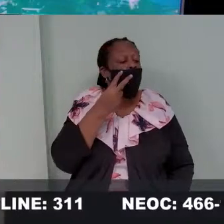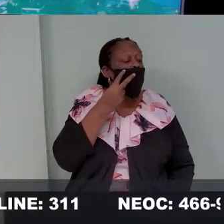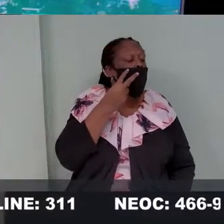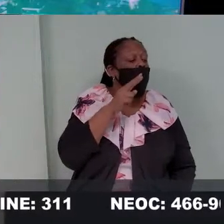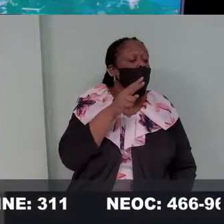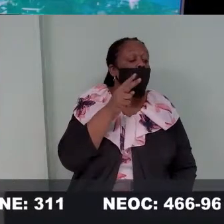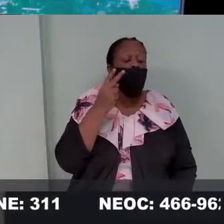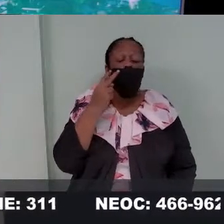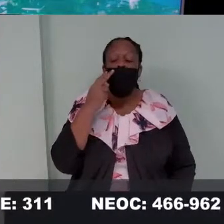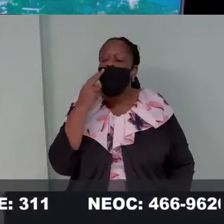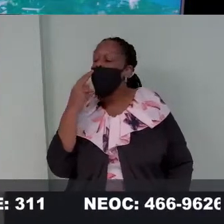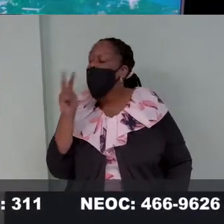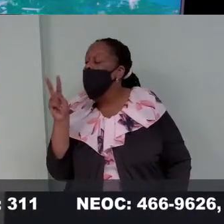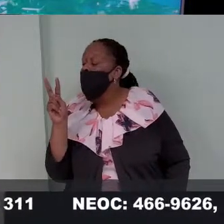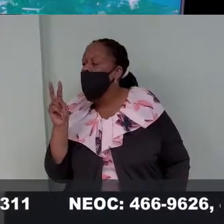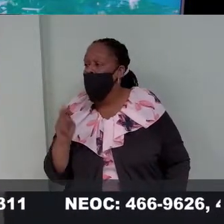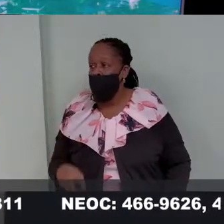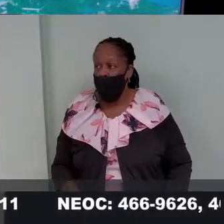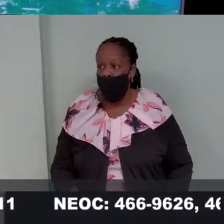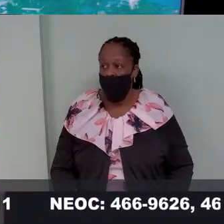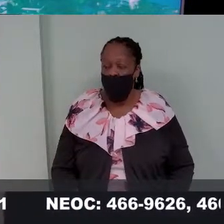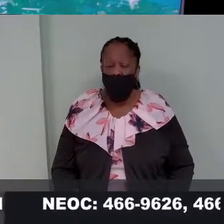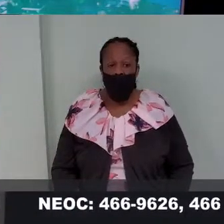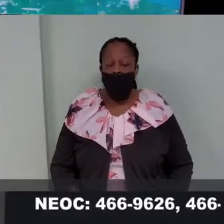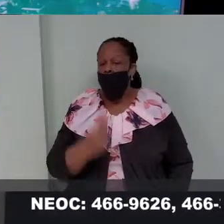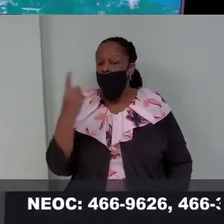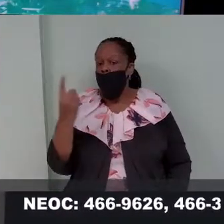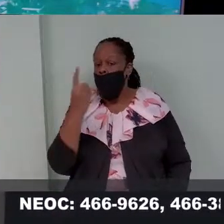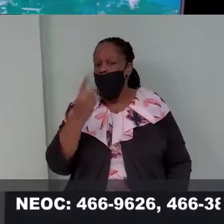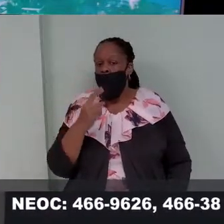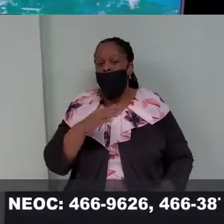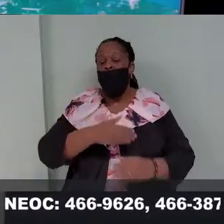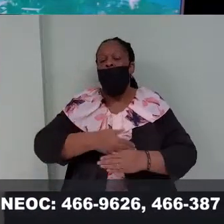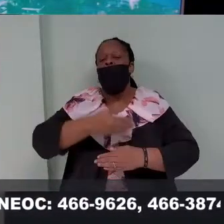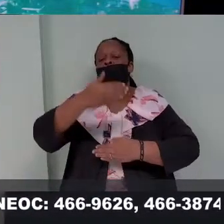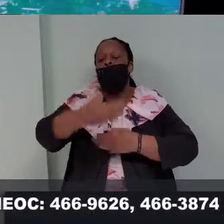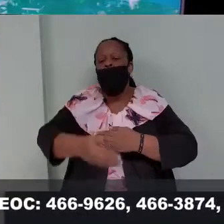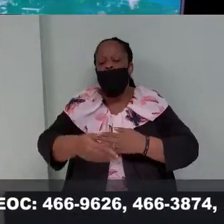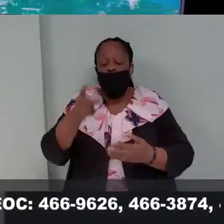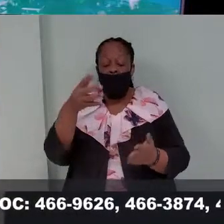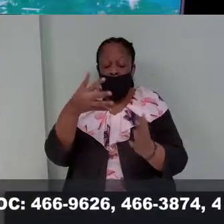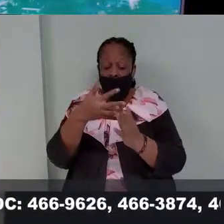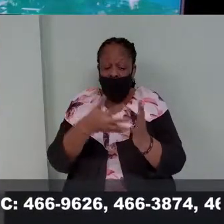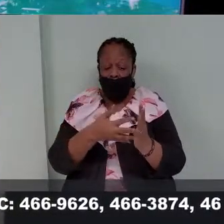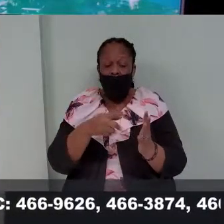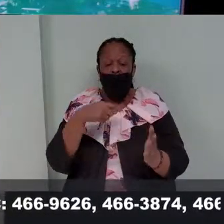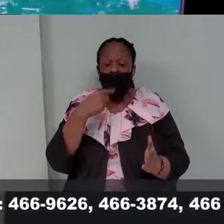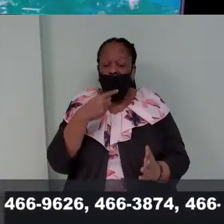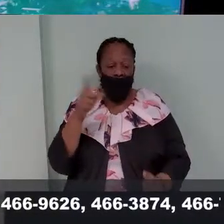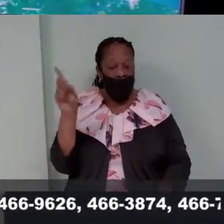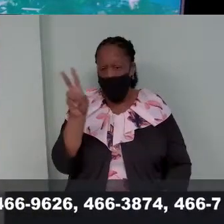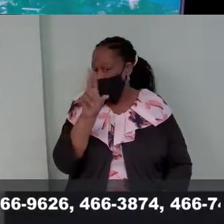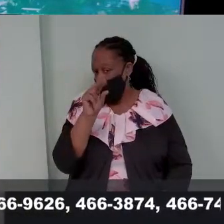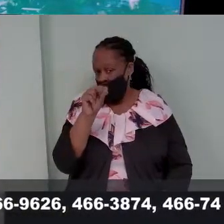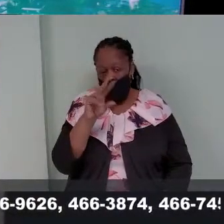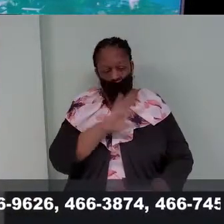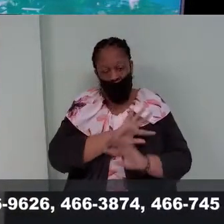to leave these facilities. Also, persons who are vacationing in place, unless